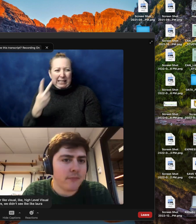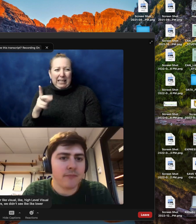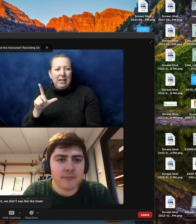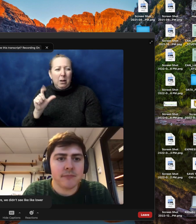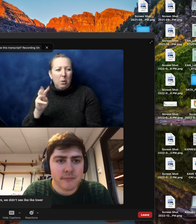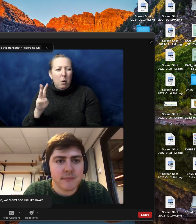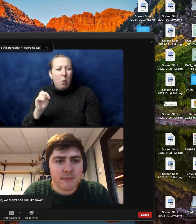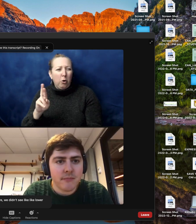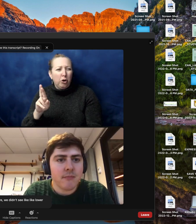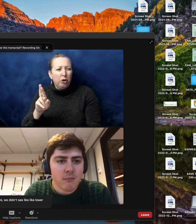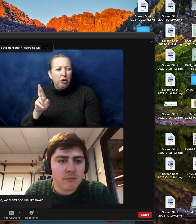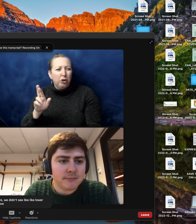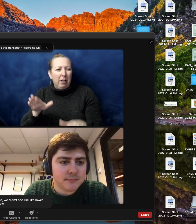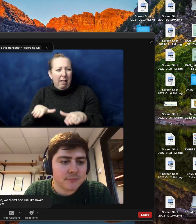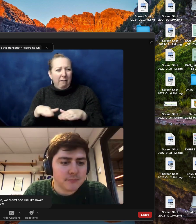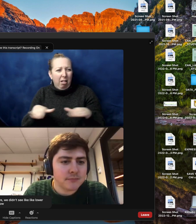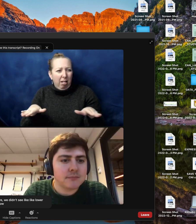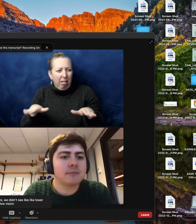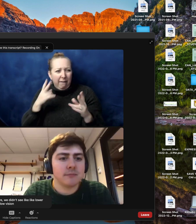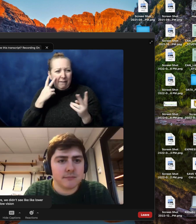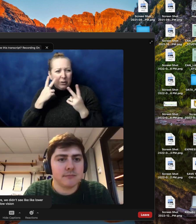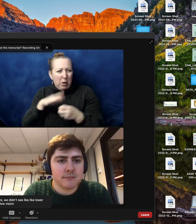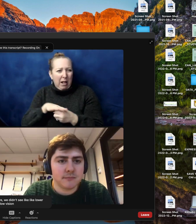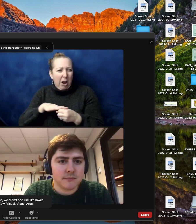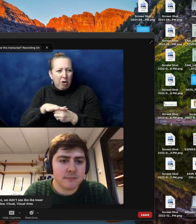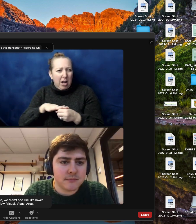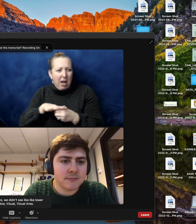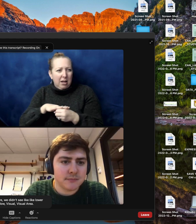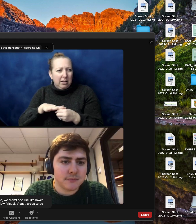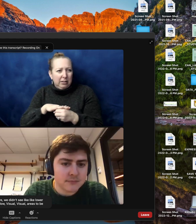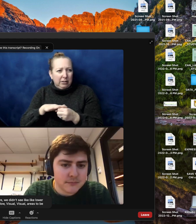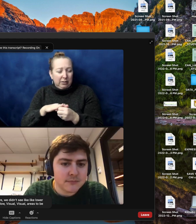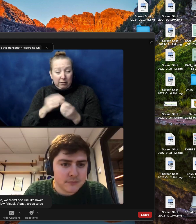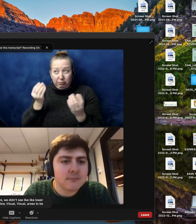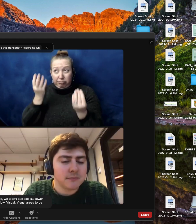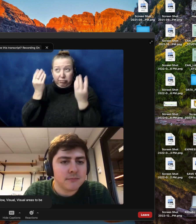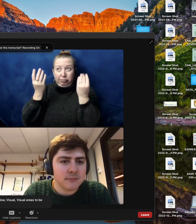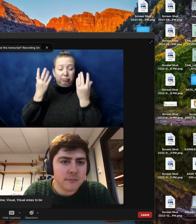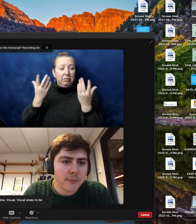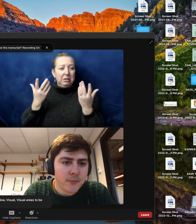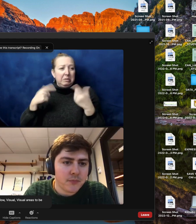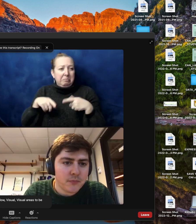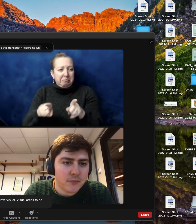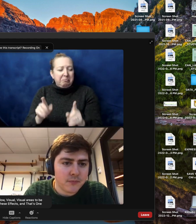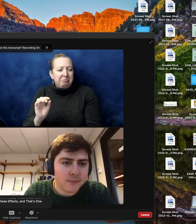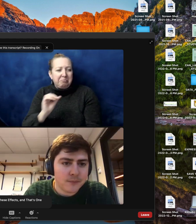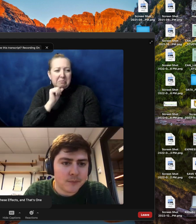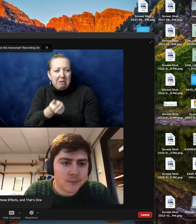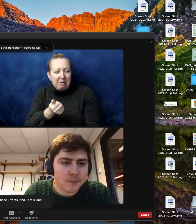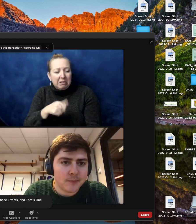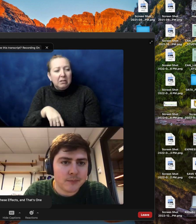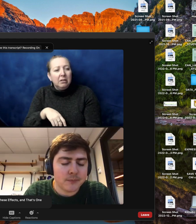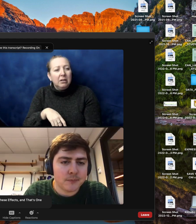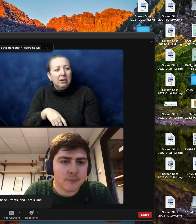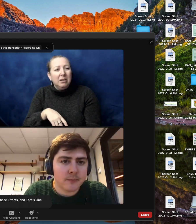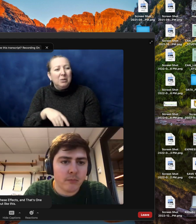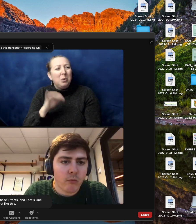lower level, low visual areas to be kind of showing these effects. And that's one of the points about like this